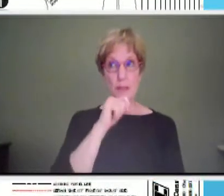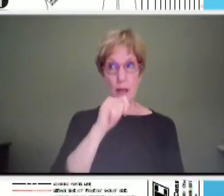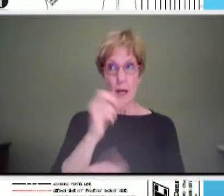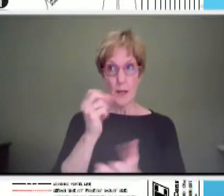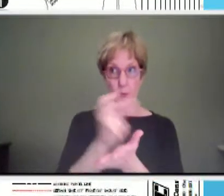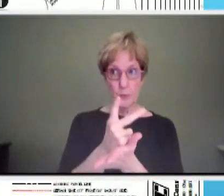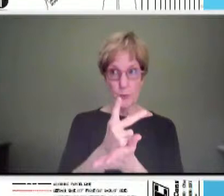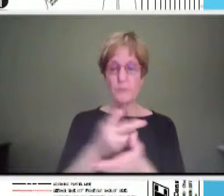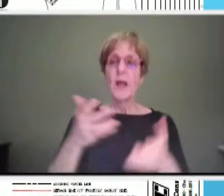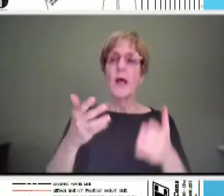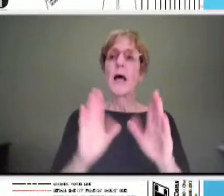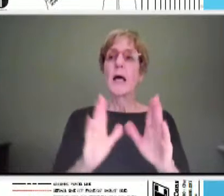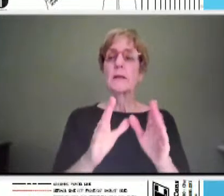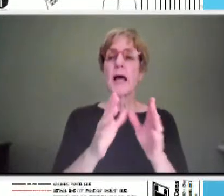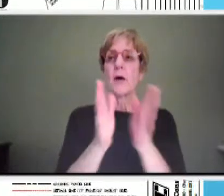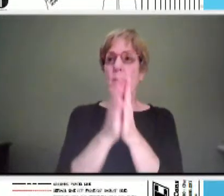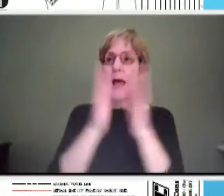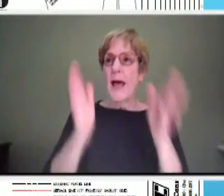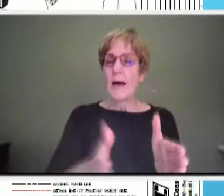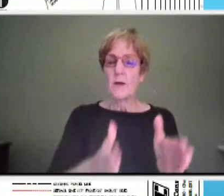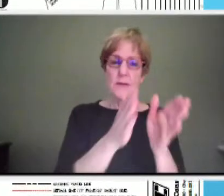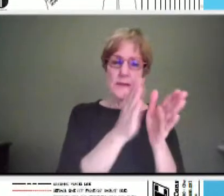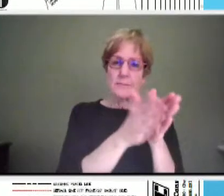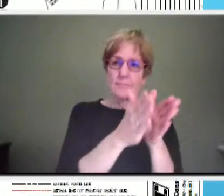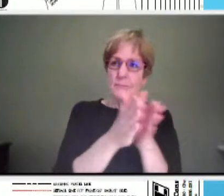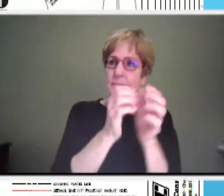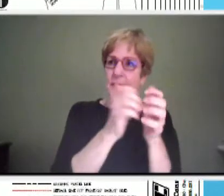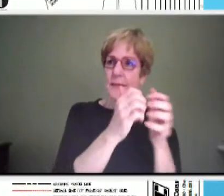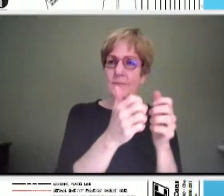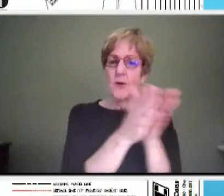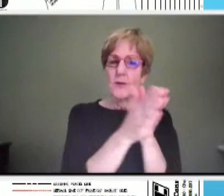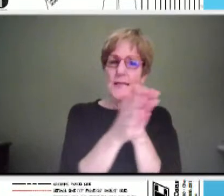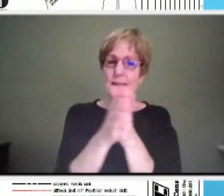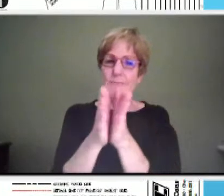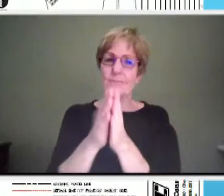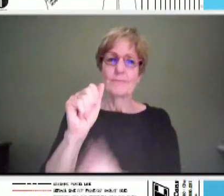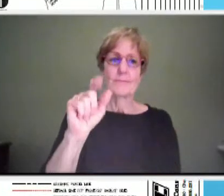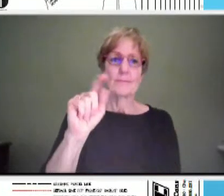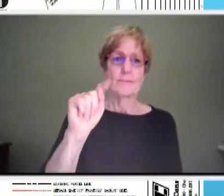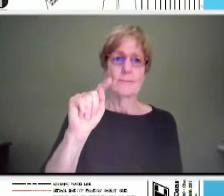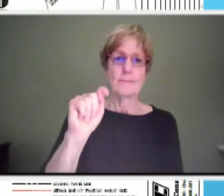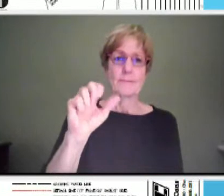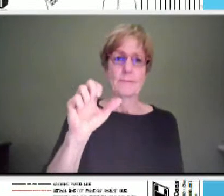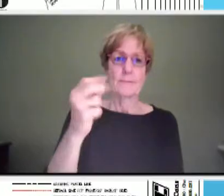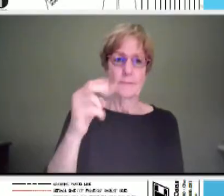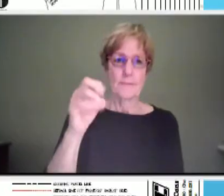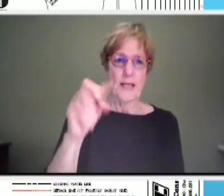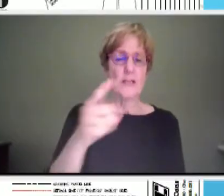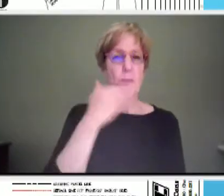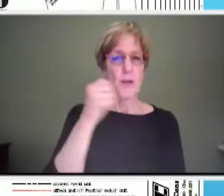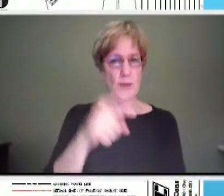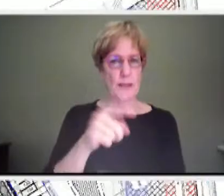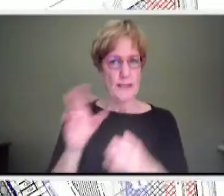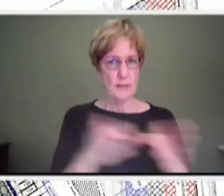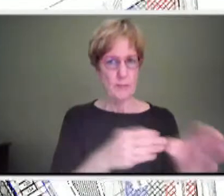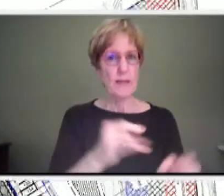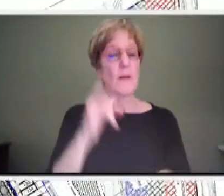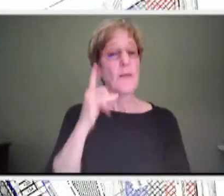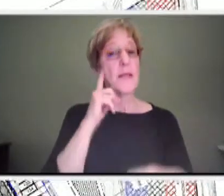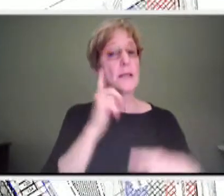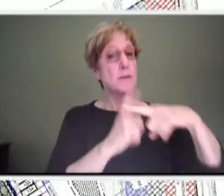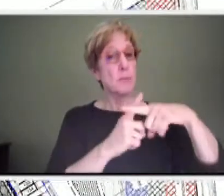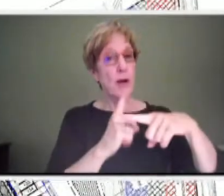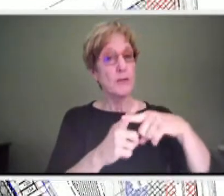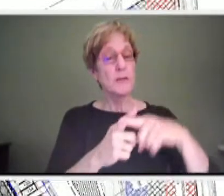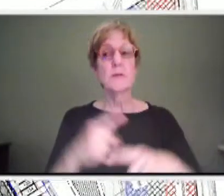allow attached housing throughout. We think we're doing a little bit better job with this plan. We think there's some positives that as we go